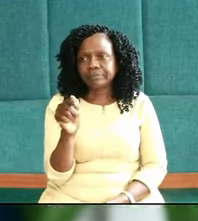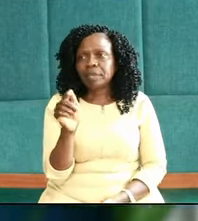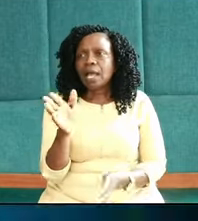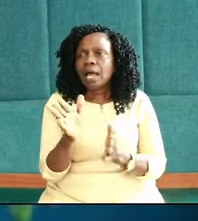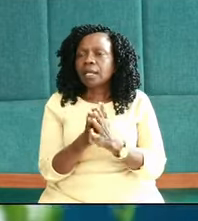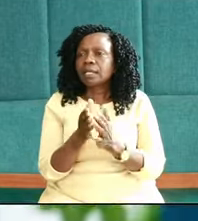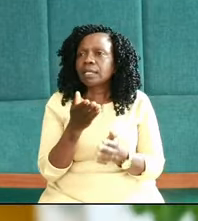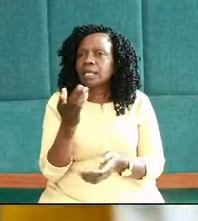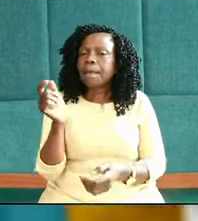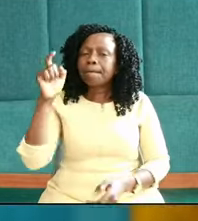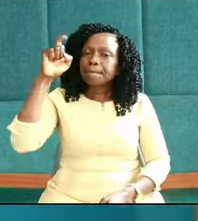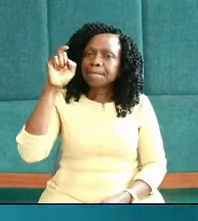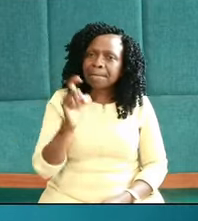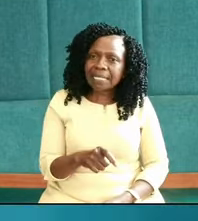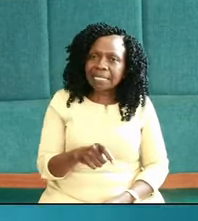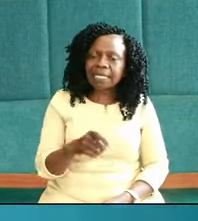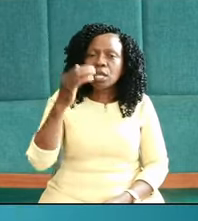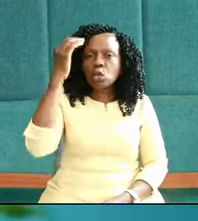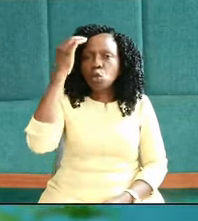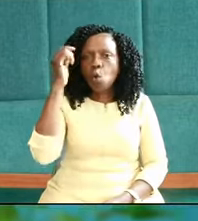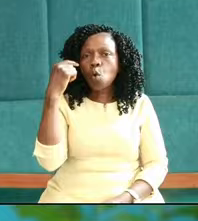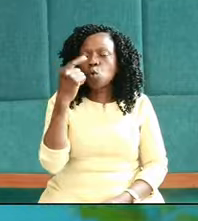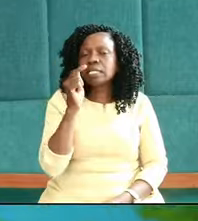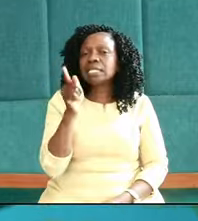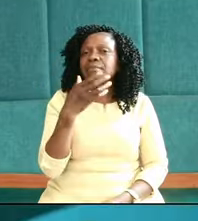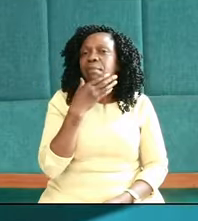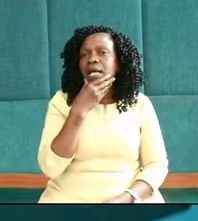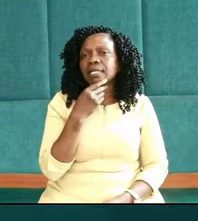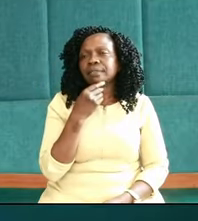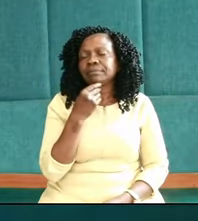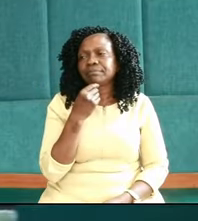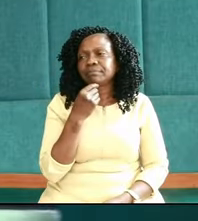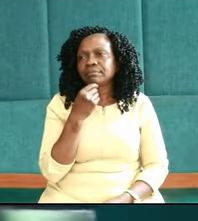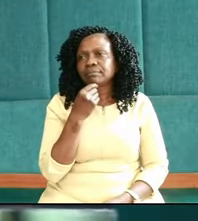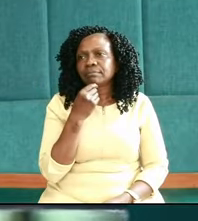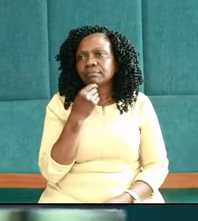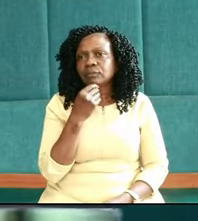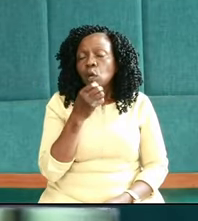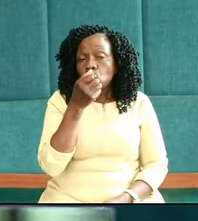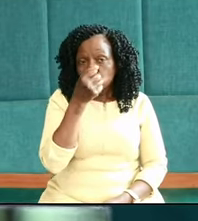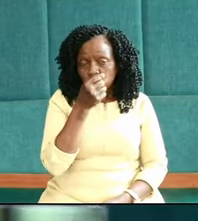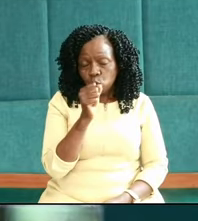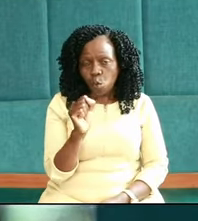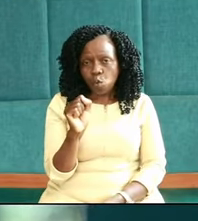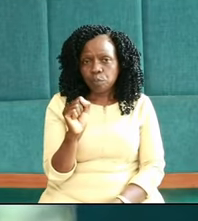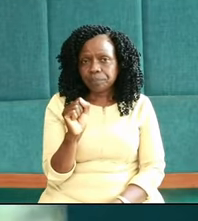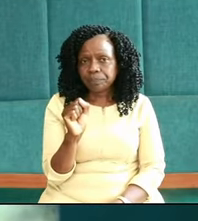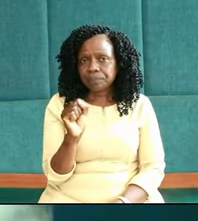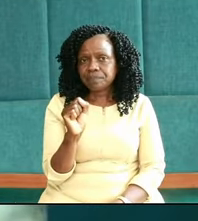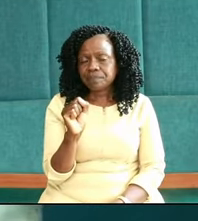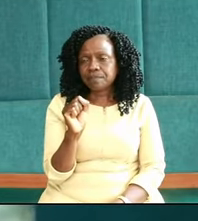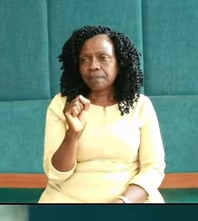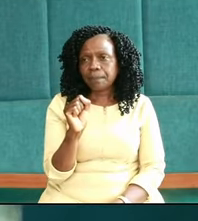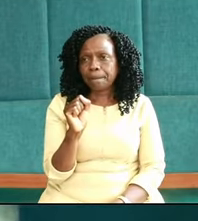And they must know who is this man. So,